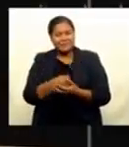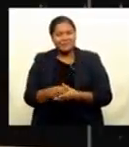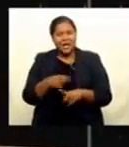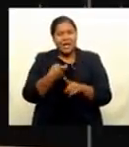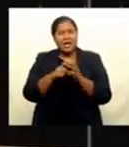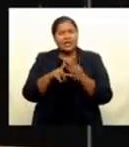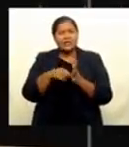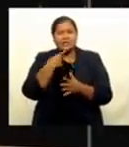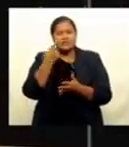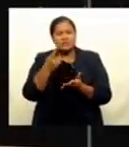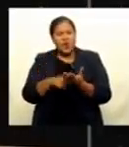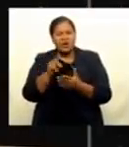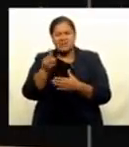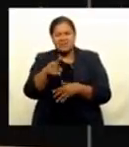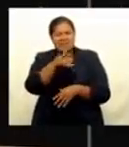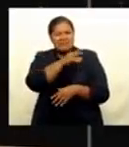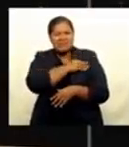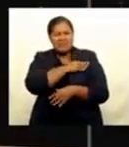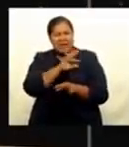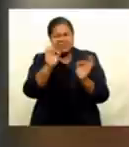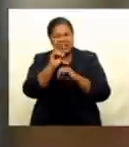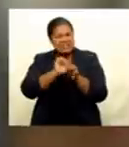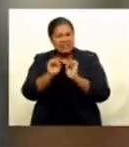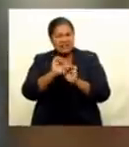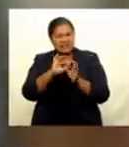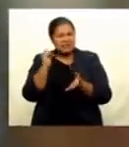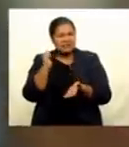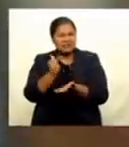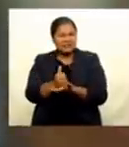these videos have no scientific backing.